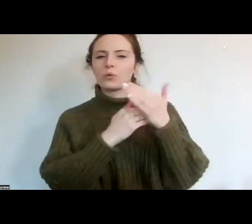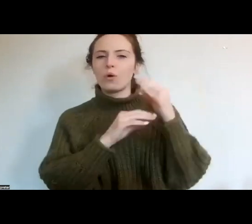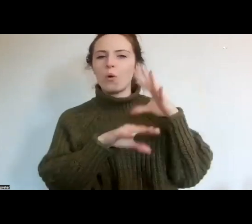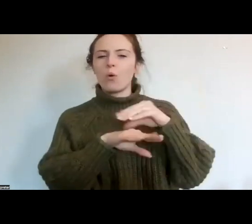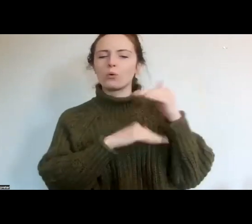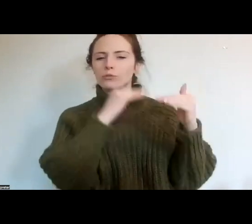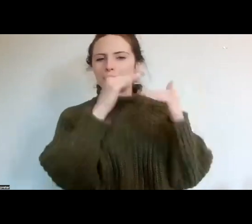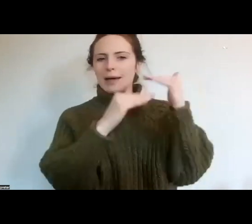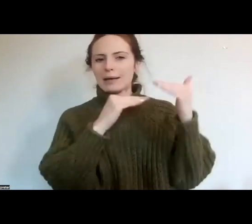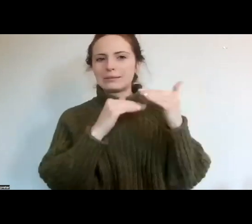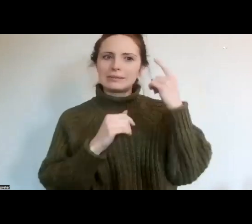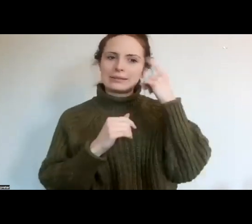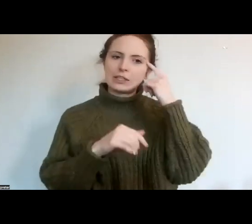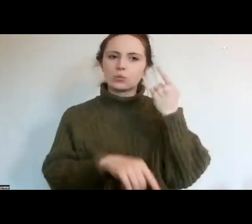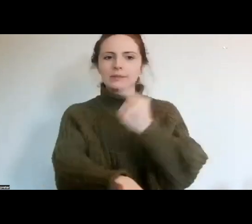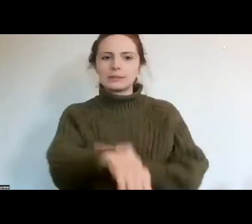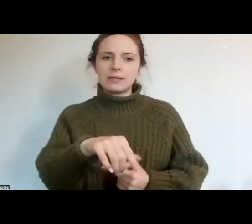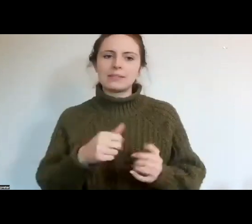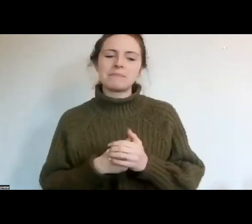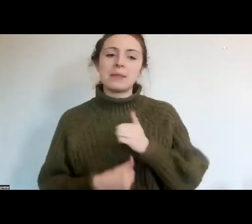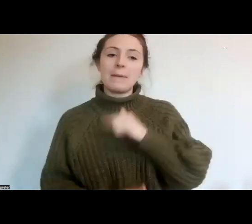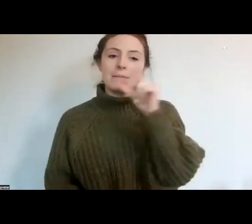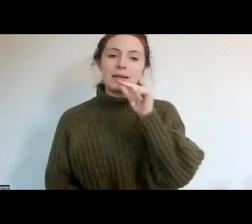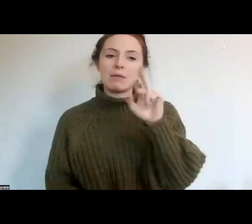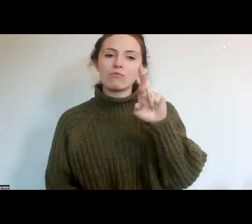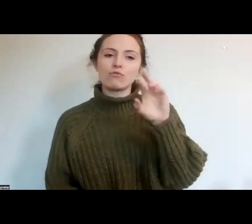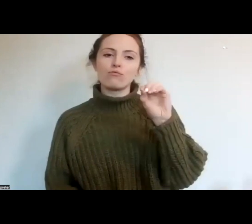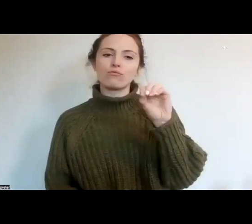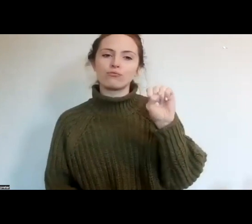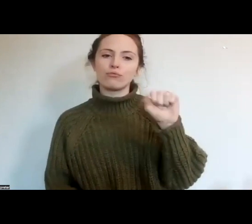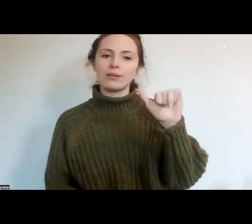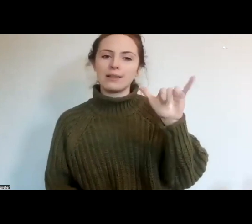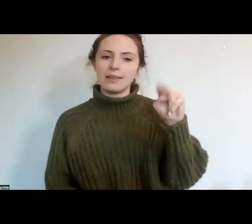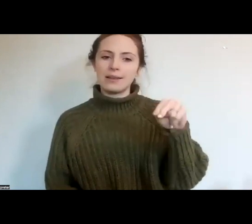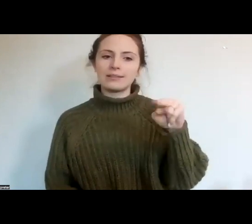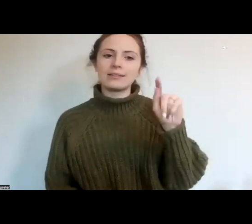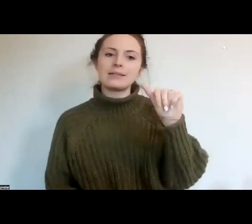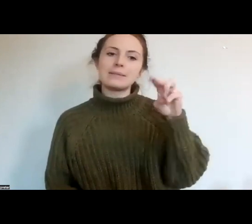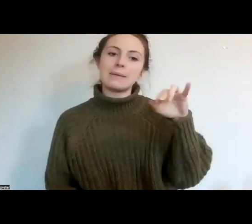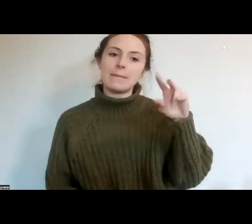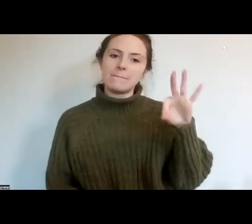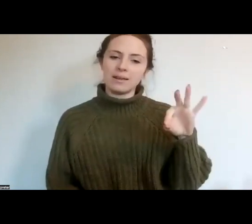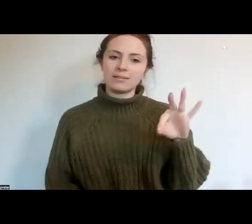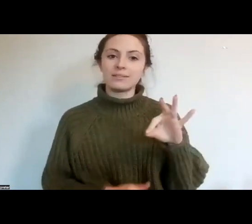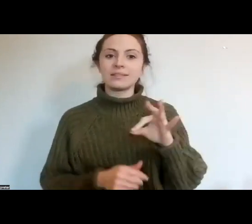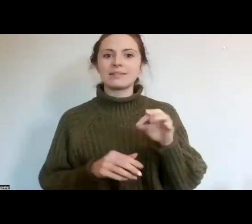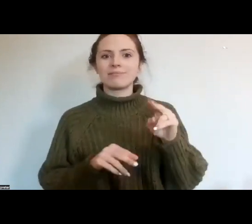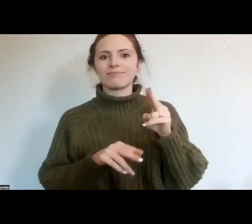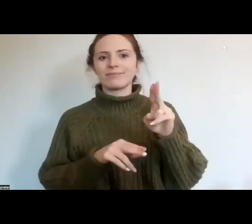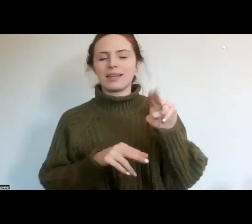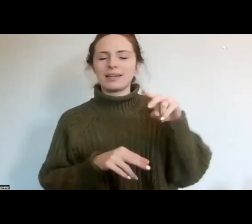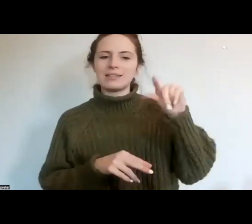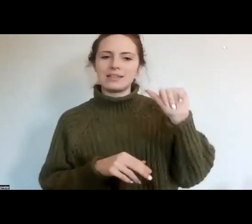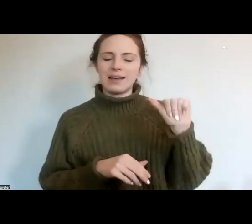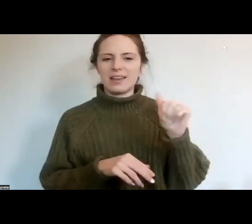age-related conditions. My name is Rosalyn Tamming. I'm the Head of Policy, Research and Public Affairs at the National Disability Authority.